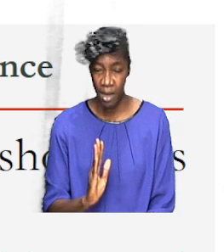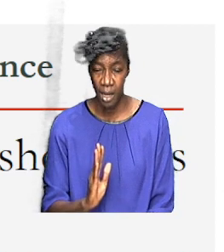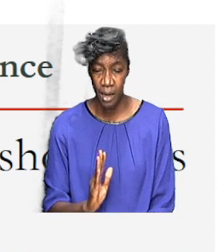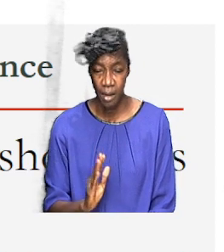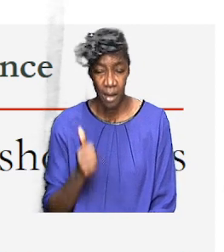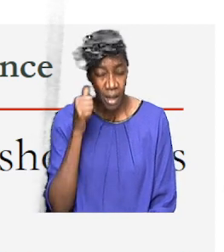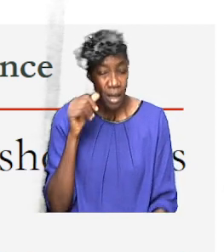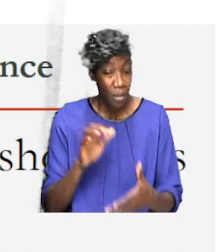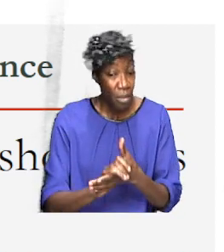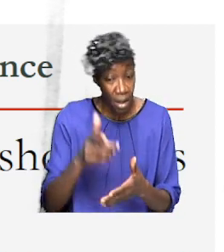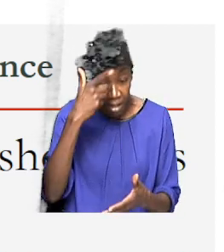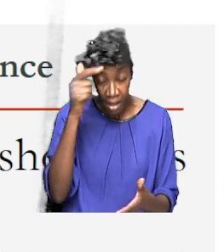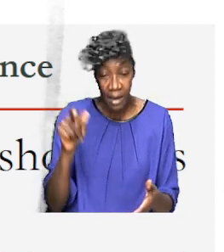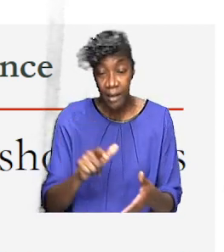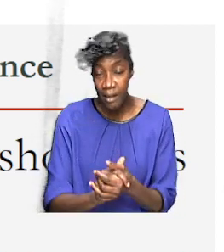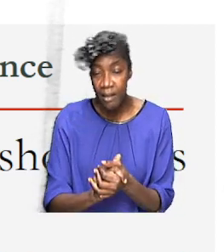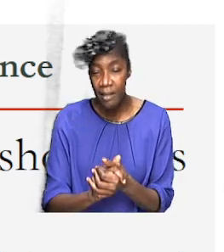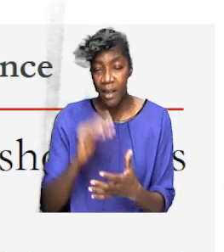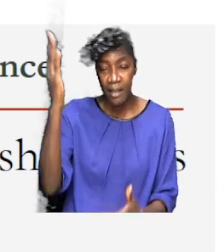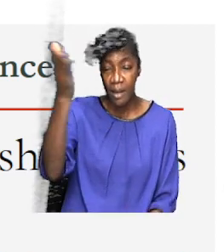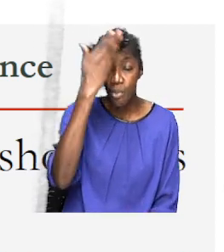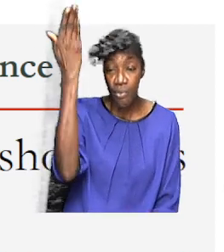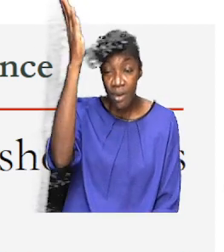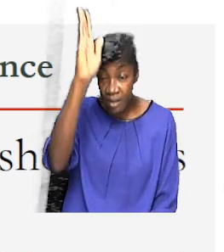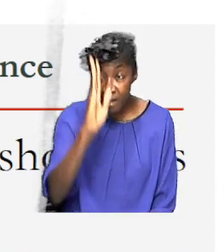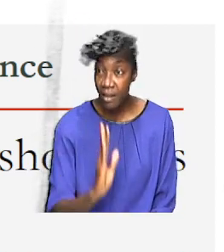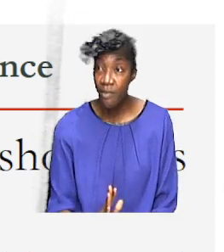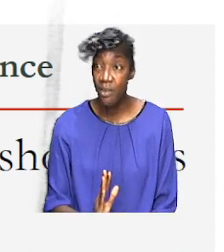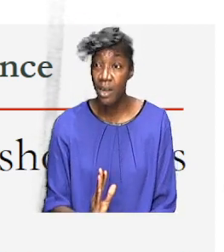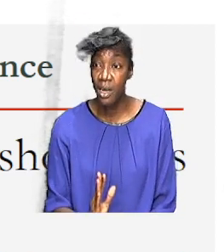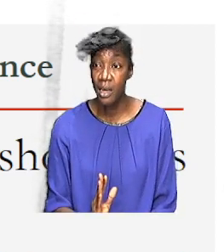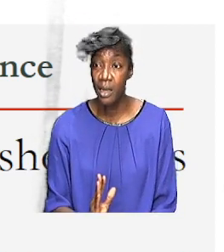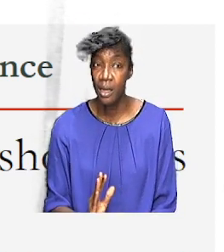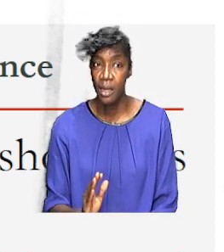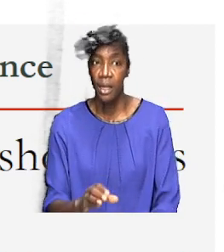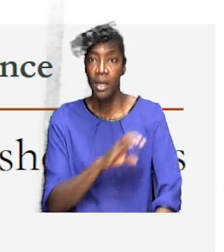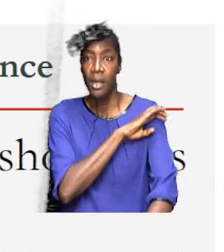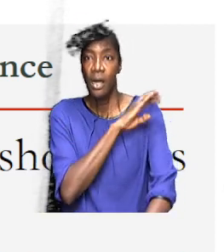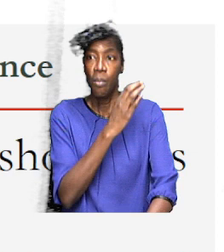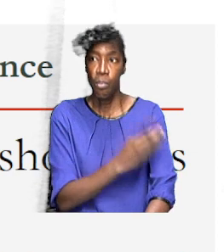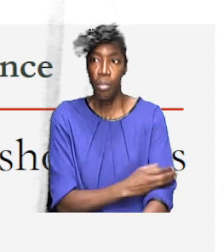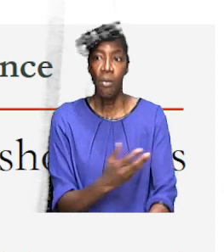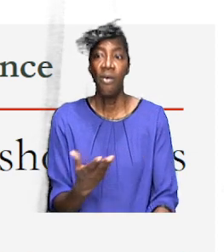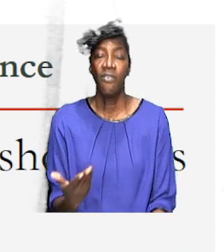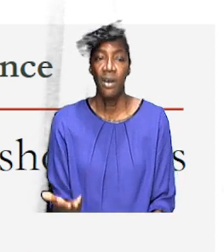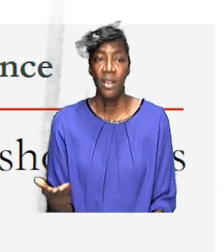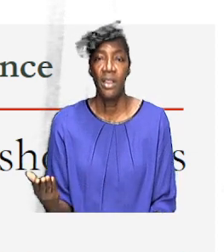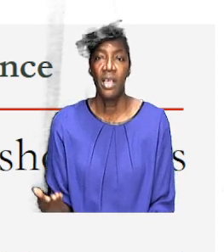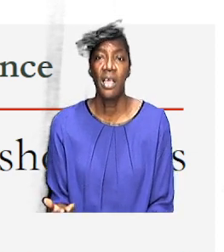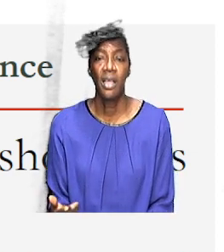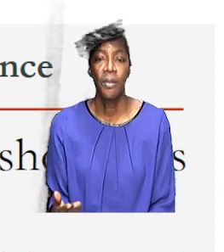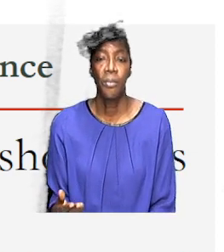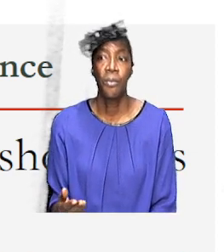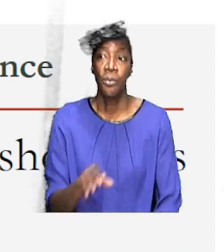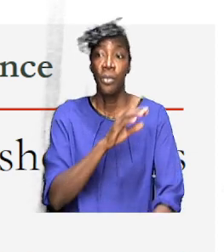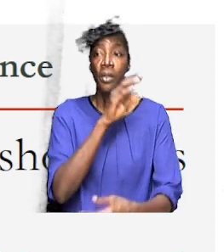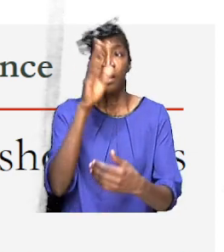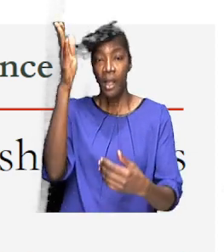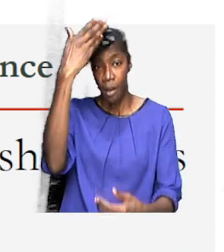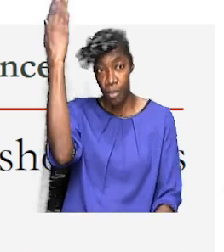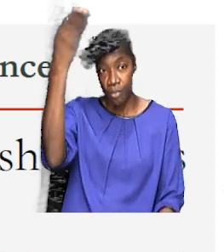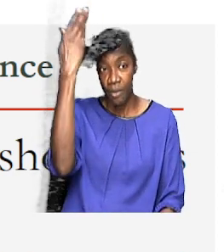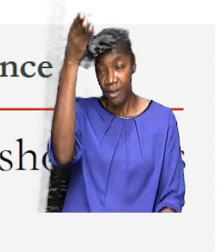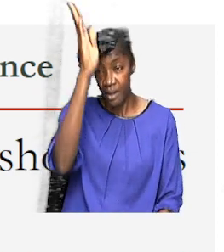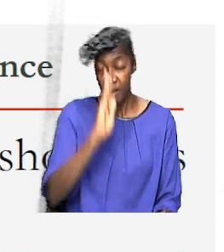Brethren, the presence of God is a powerful thing. The presence of God is a